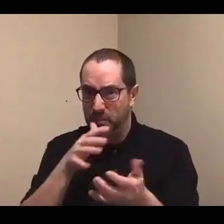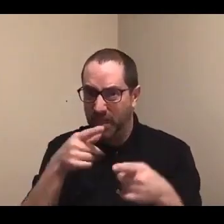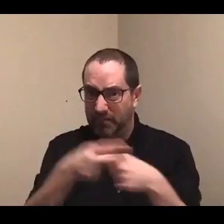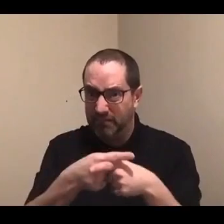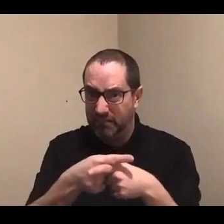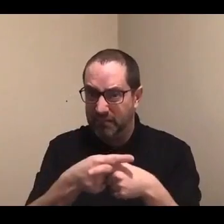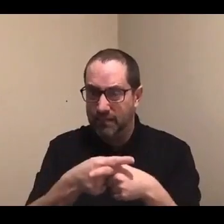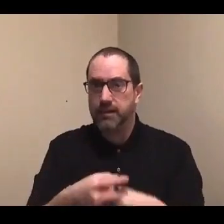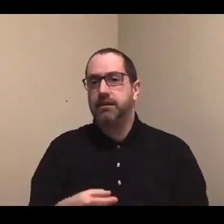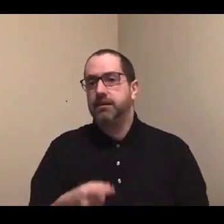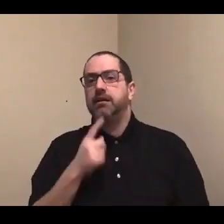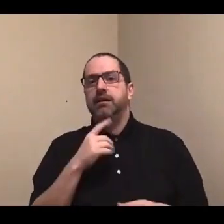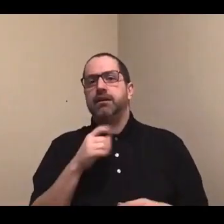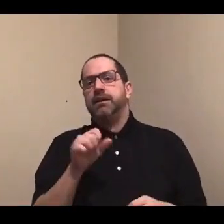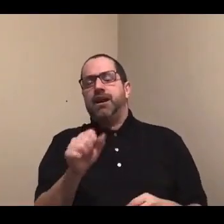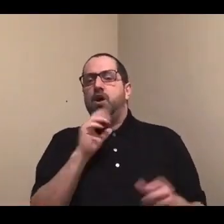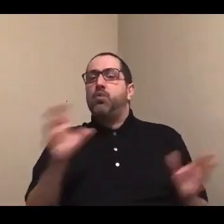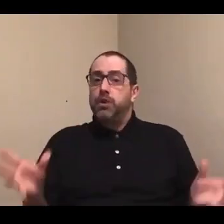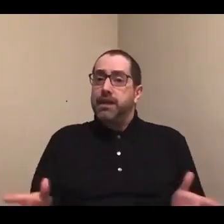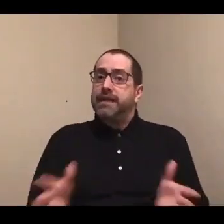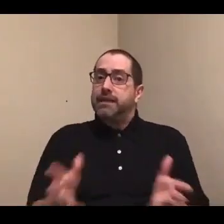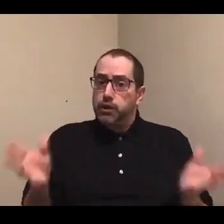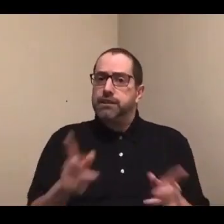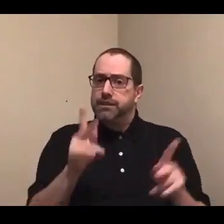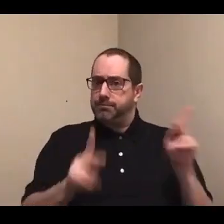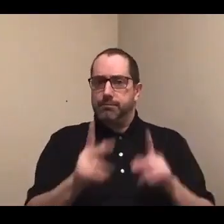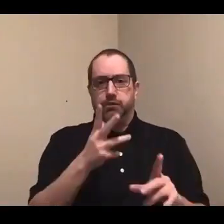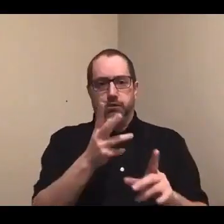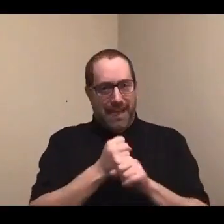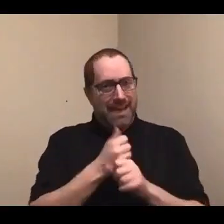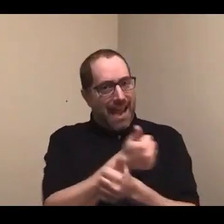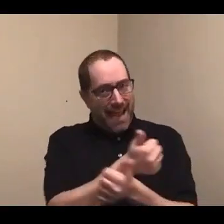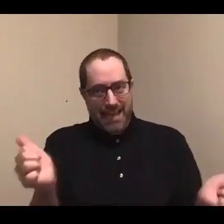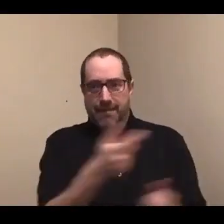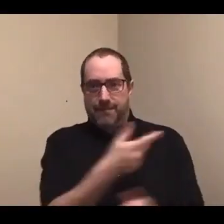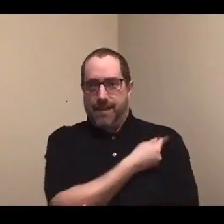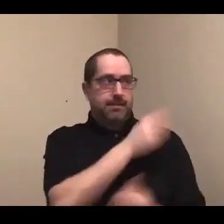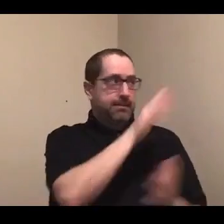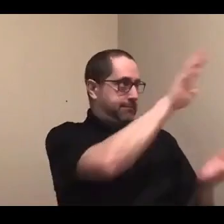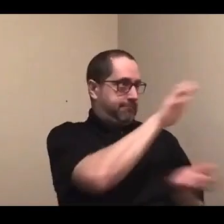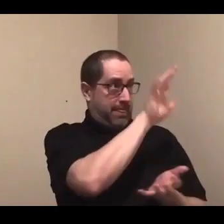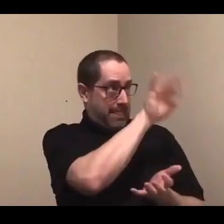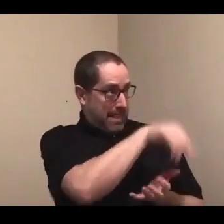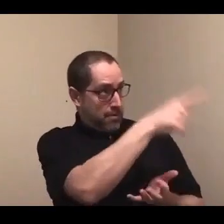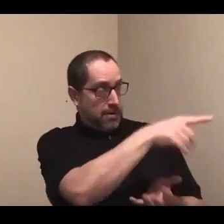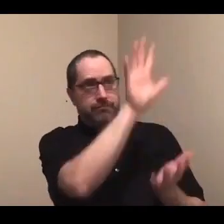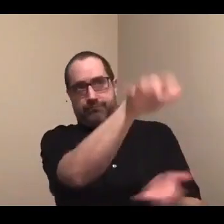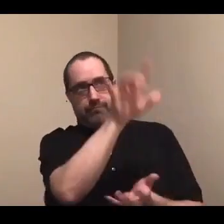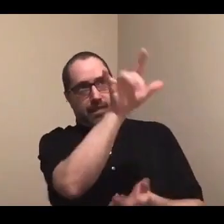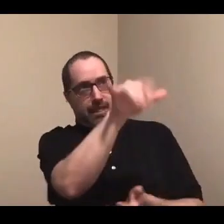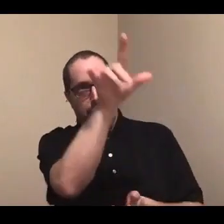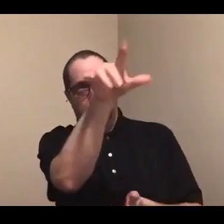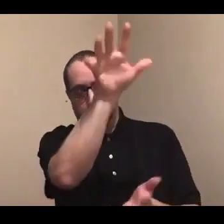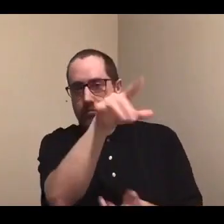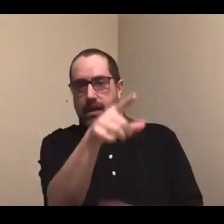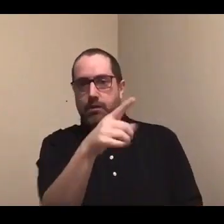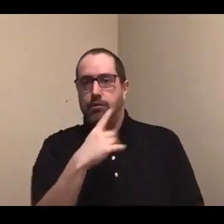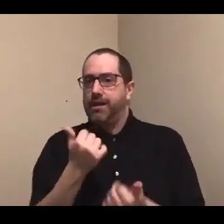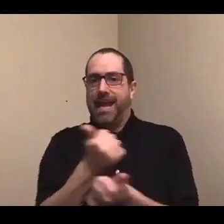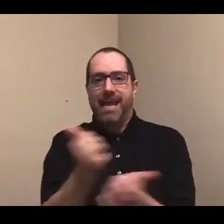get whatever vaccine's available. Any vaccine is a good vaccine. And we want to make sure that we're tracking it, as well as we give you a card